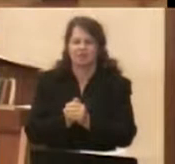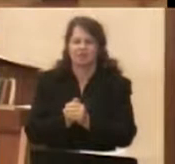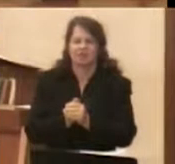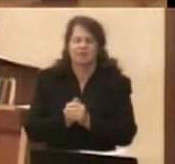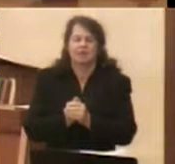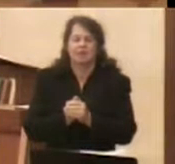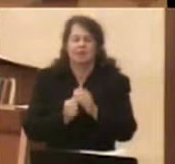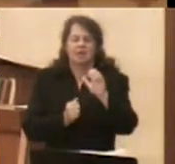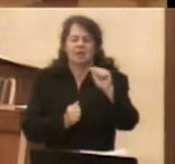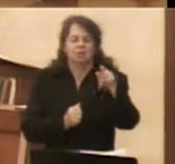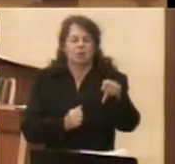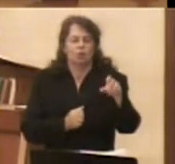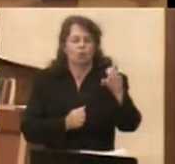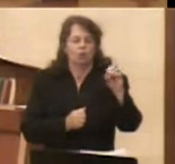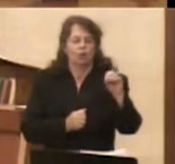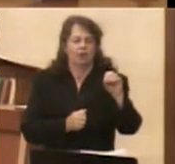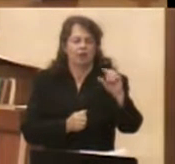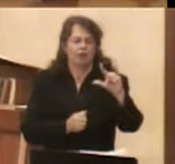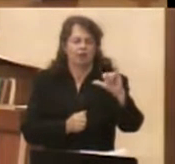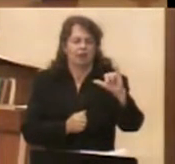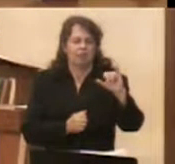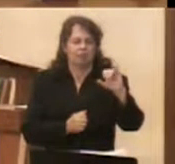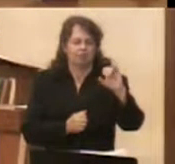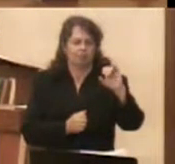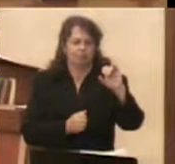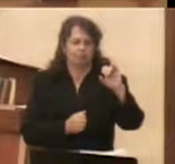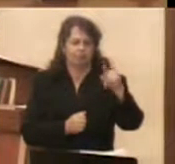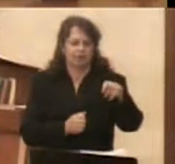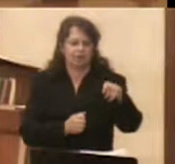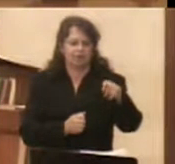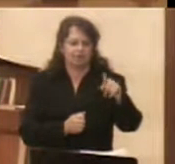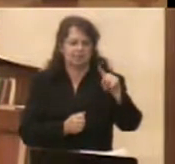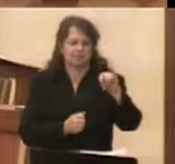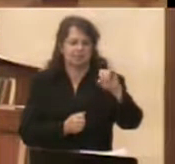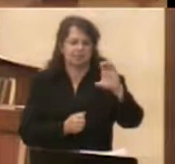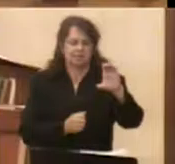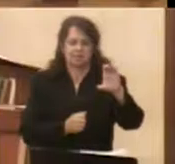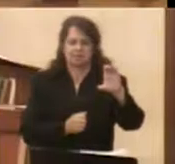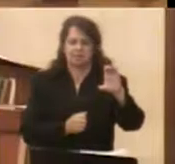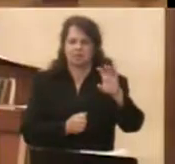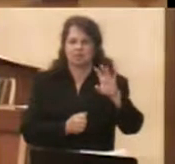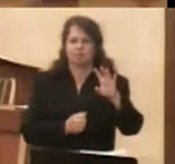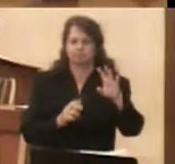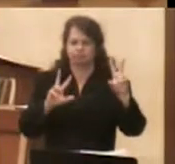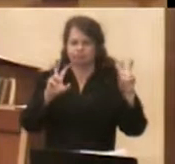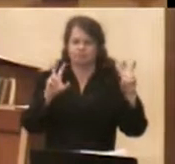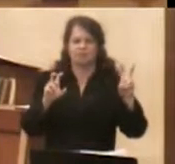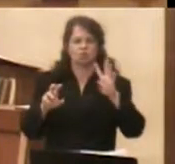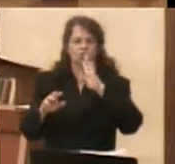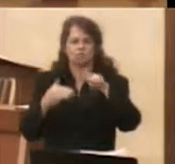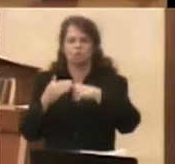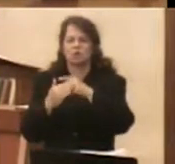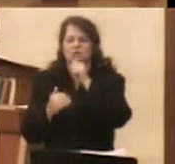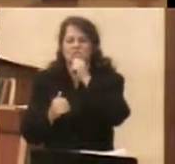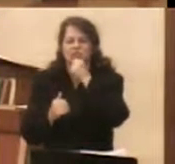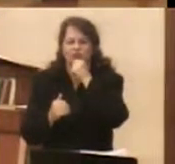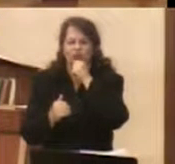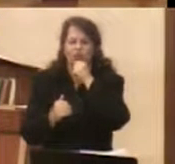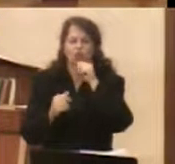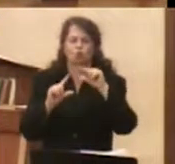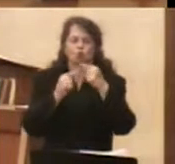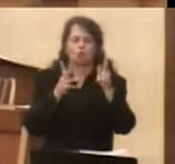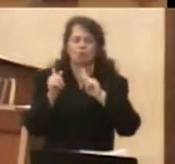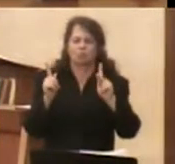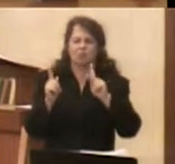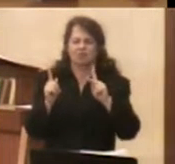nutshell, apocalyptic literature speaks to a suffering generation, a generation experiencing